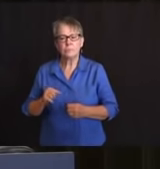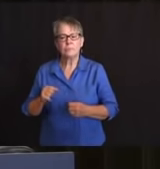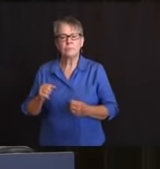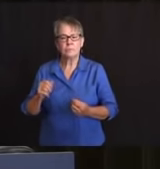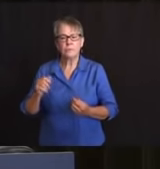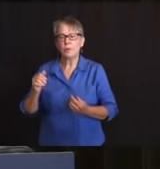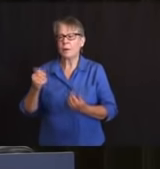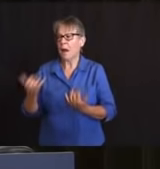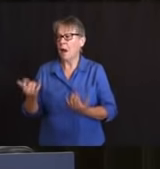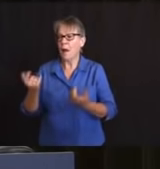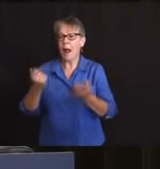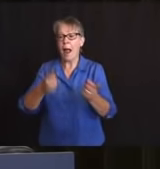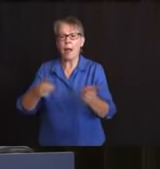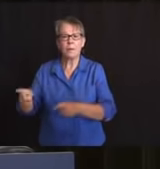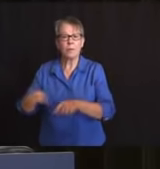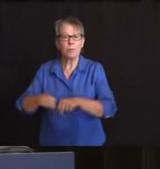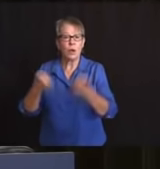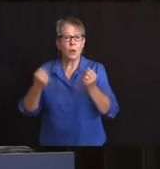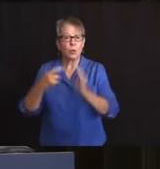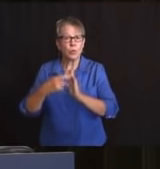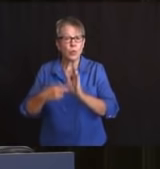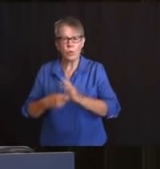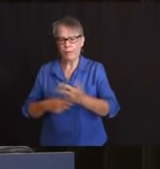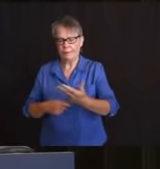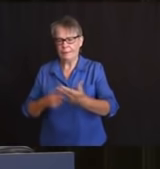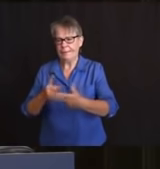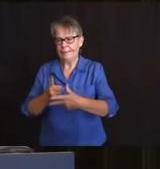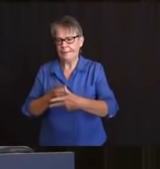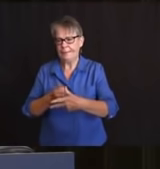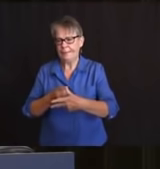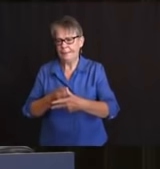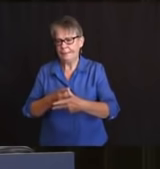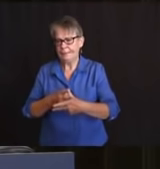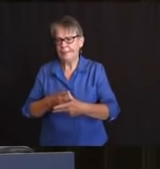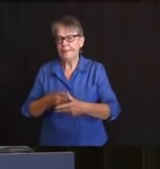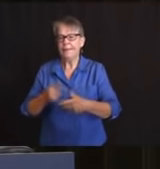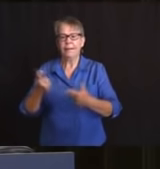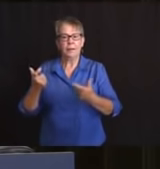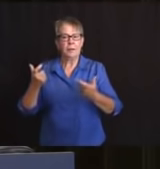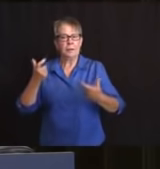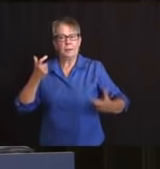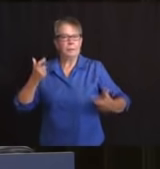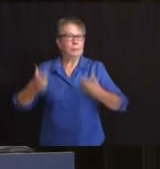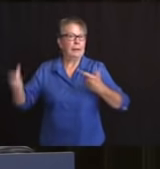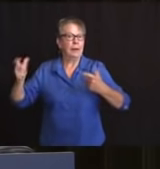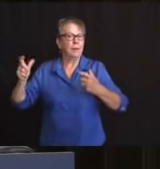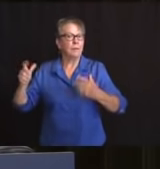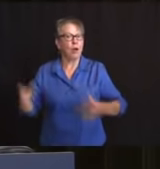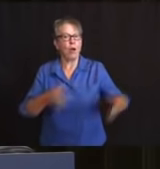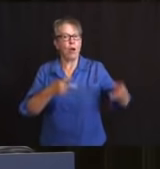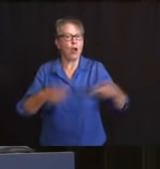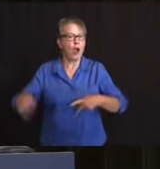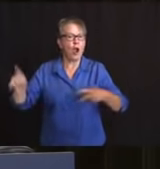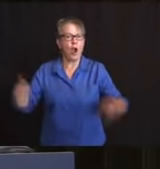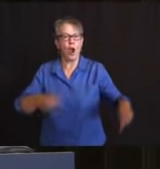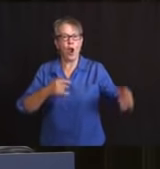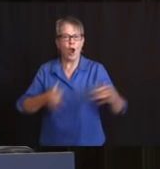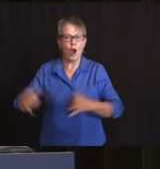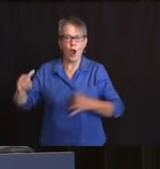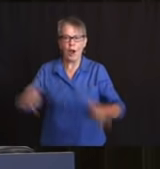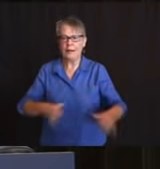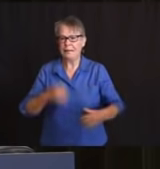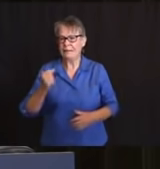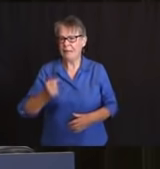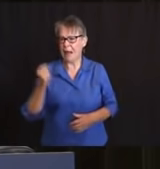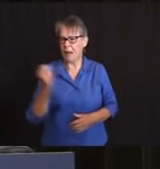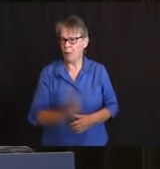the homeowner was issued a citation allegedly charging people. There was 250 plus. In Lacey Township, the